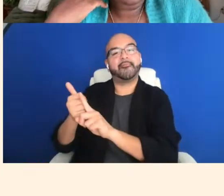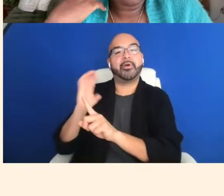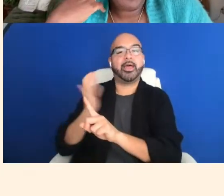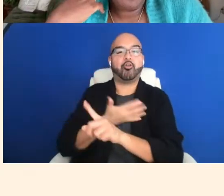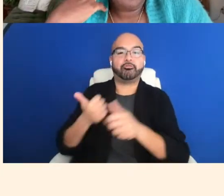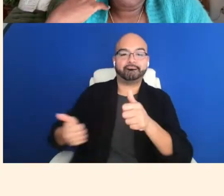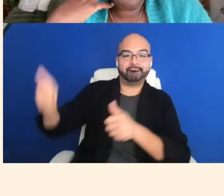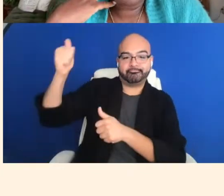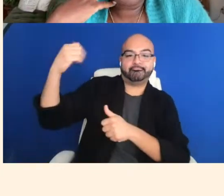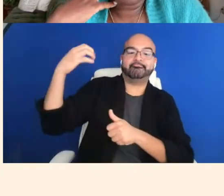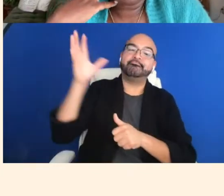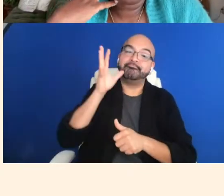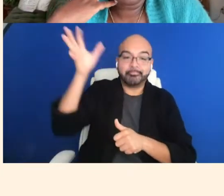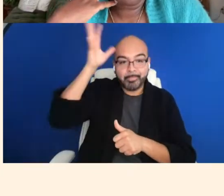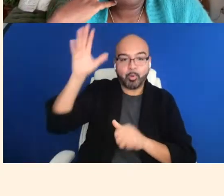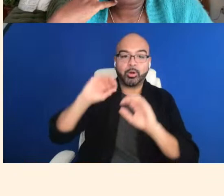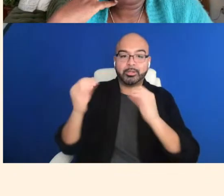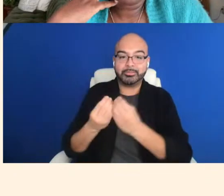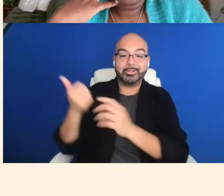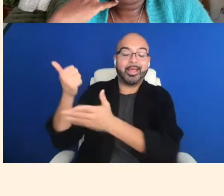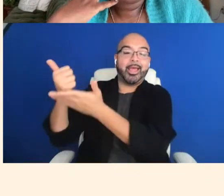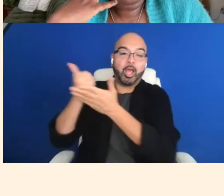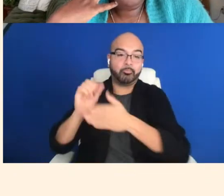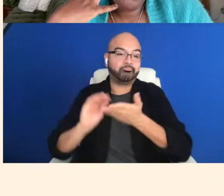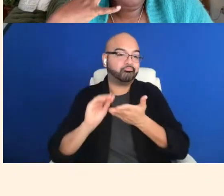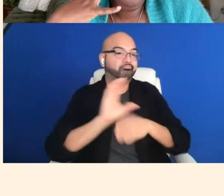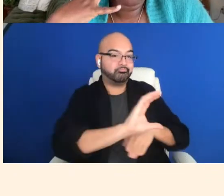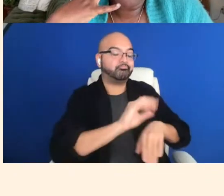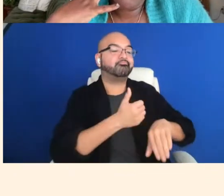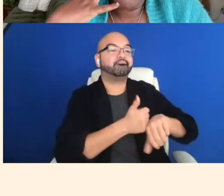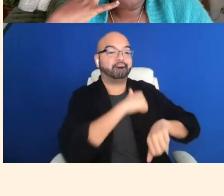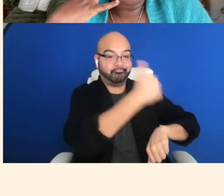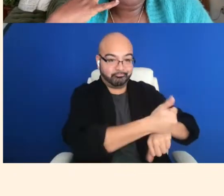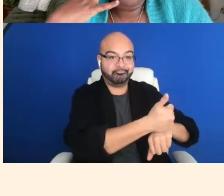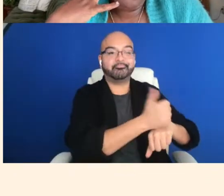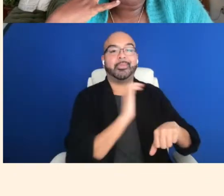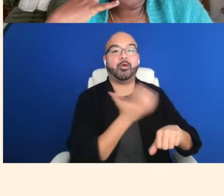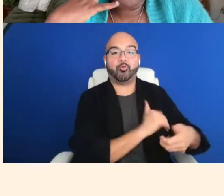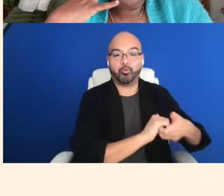who helped incubate the East Bay Permanent Real Estate Cooperative. They're called a